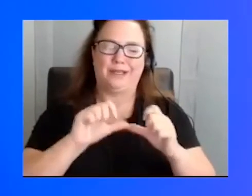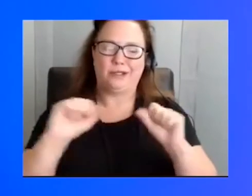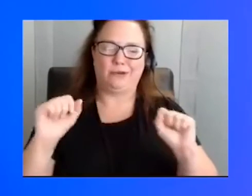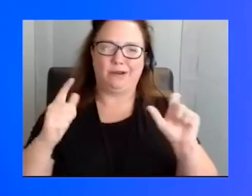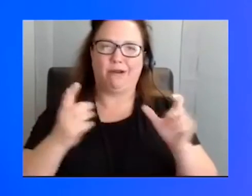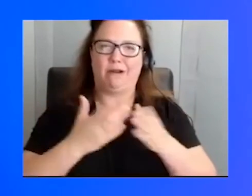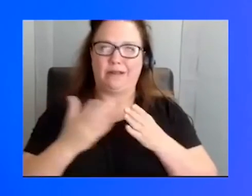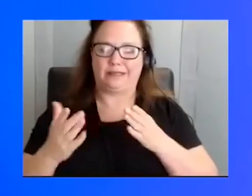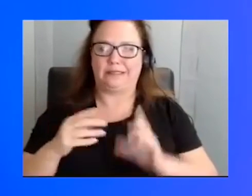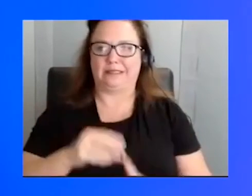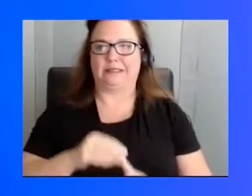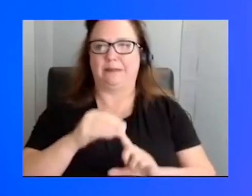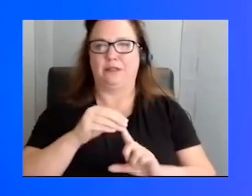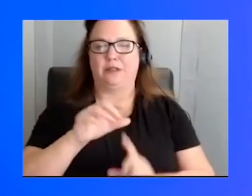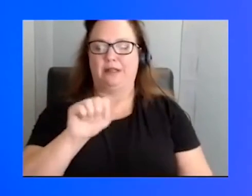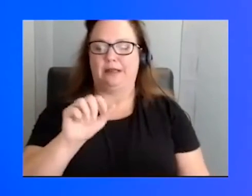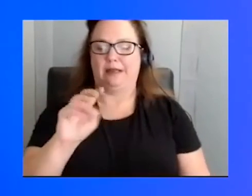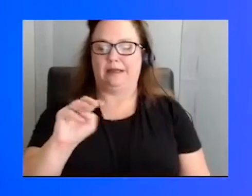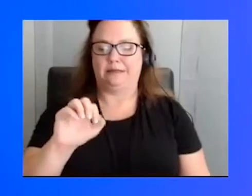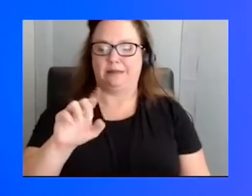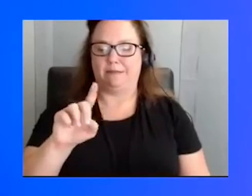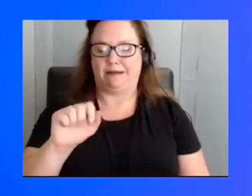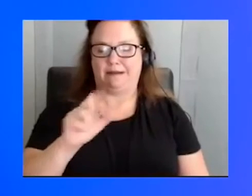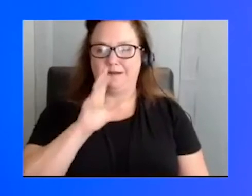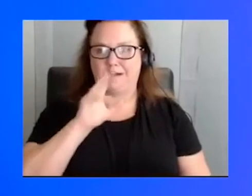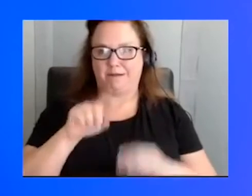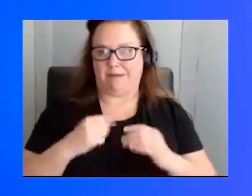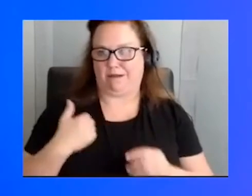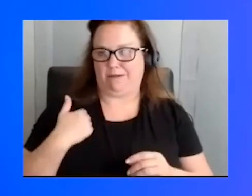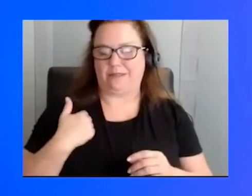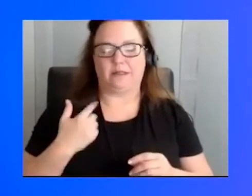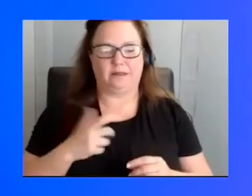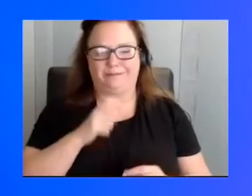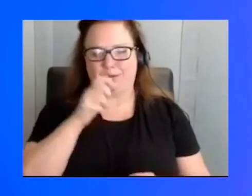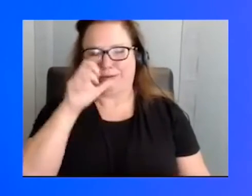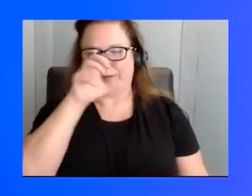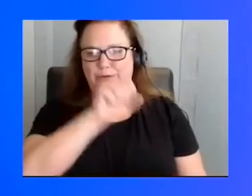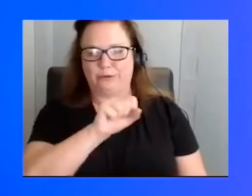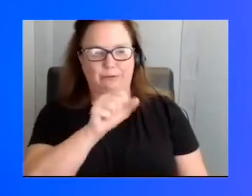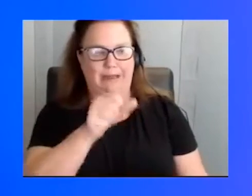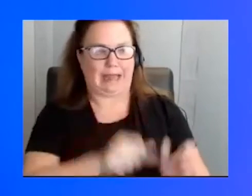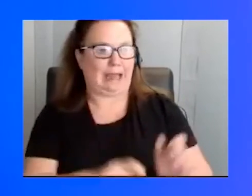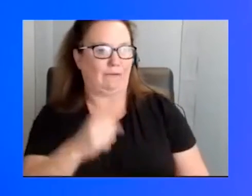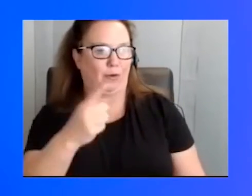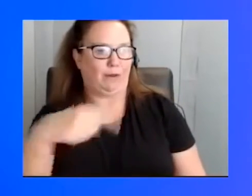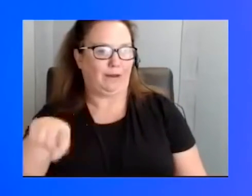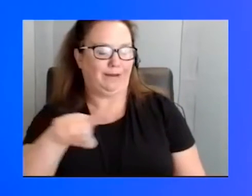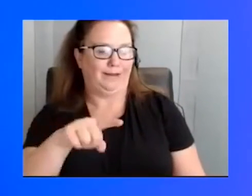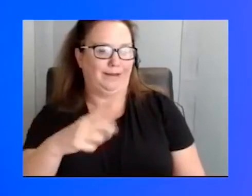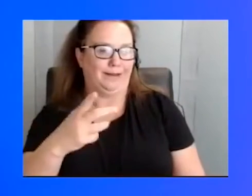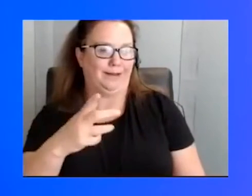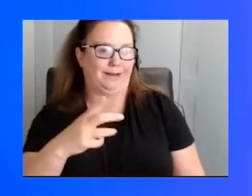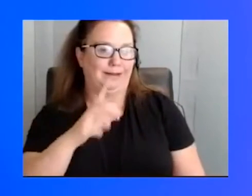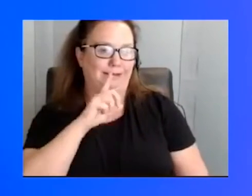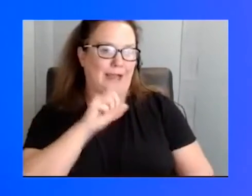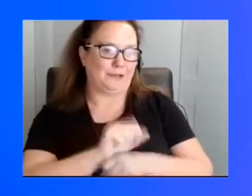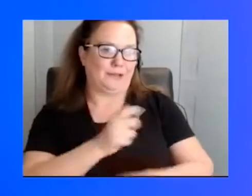especially as Amanda had talked about, you probably have to assume that not everybody who is out not masking is actually